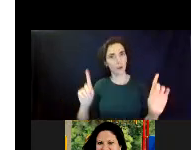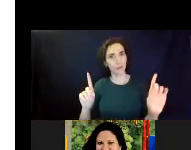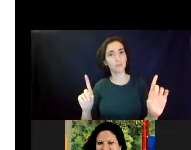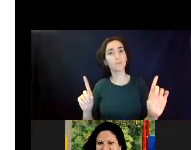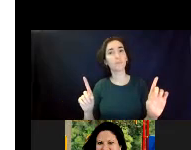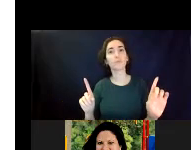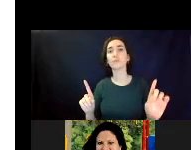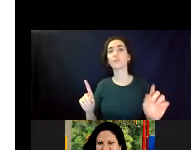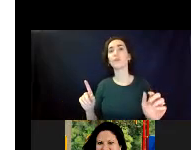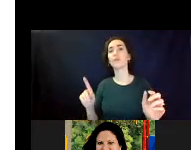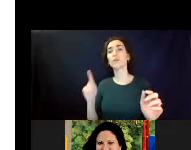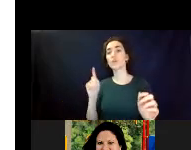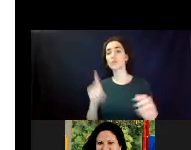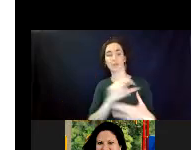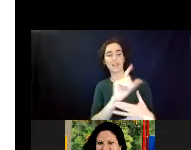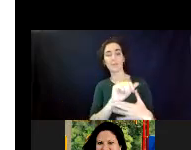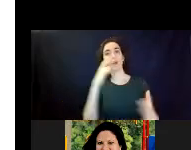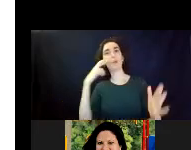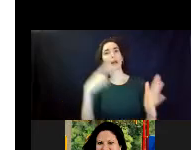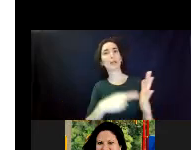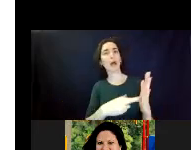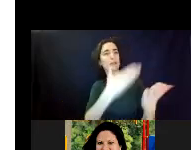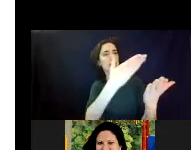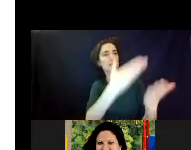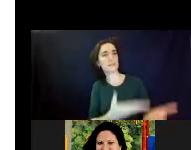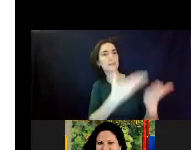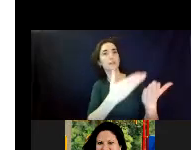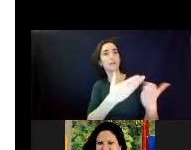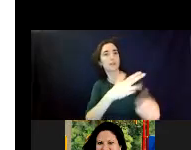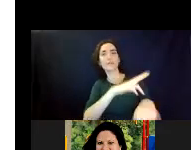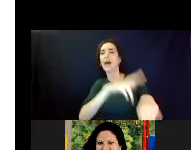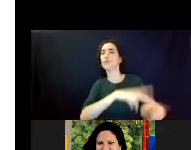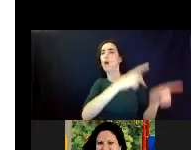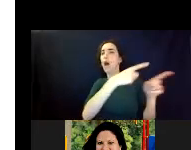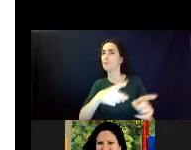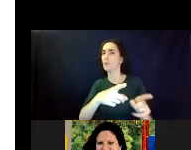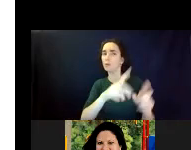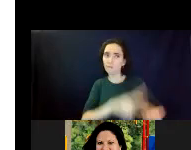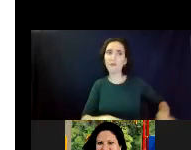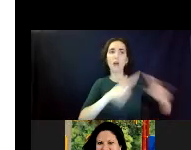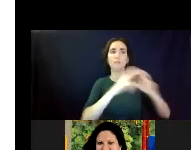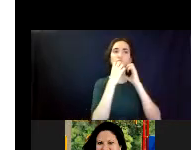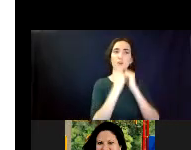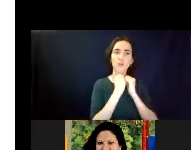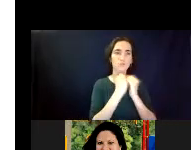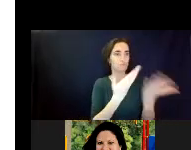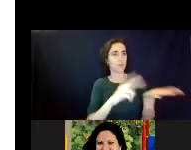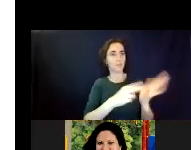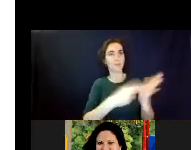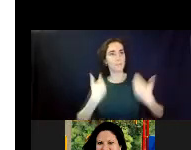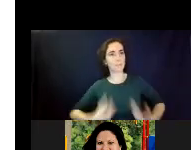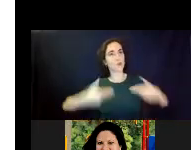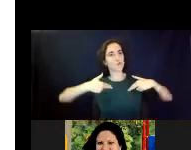recognizing disability as a natural yet valuable part of human existence, we can slowly begin